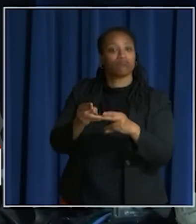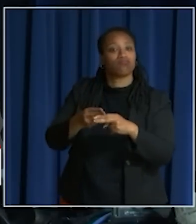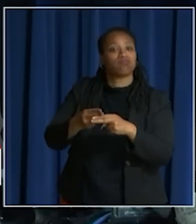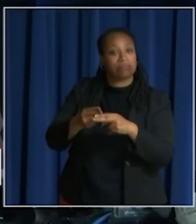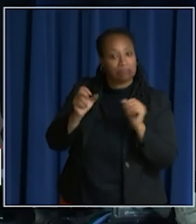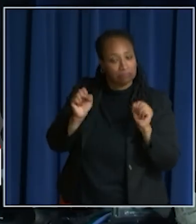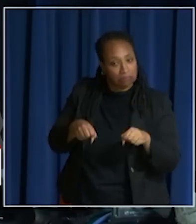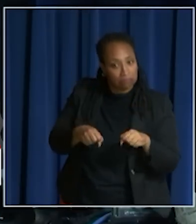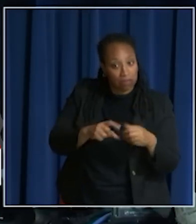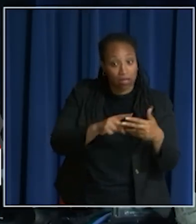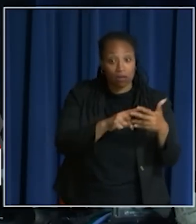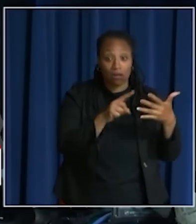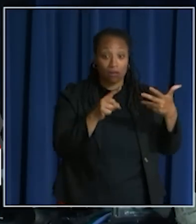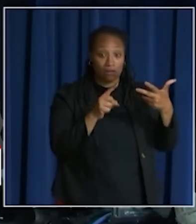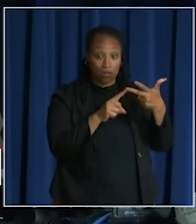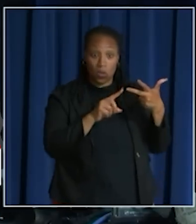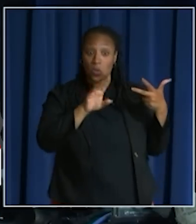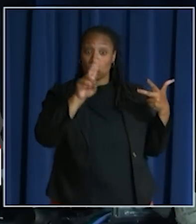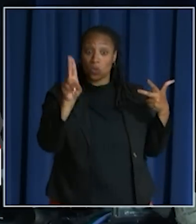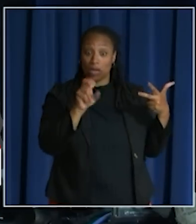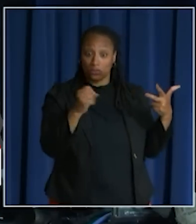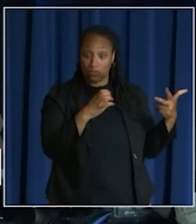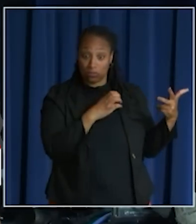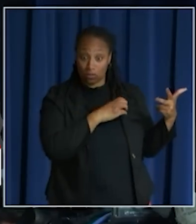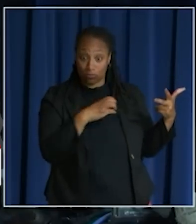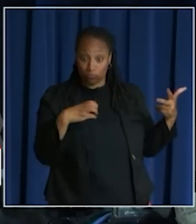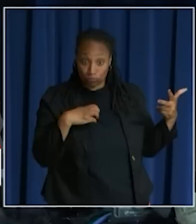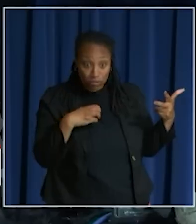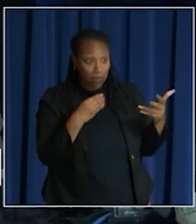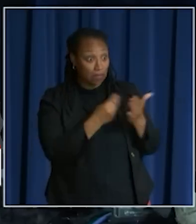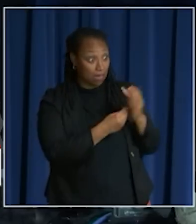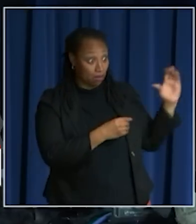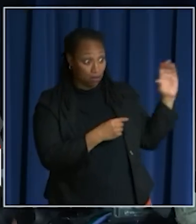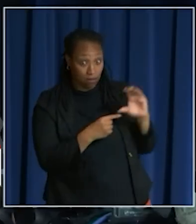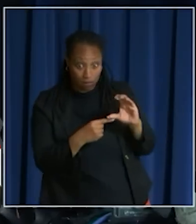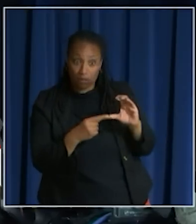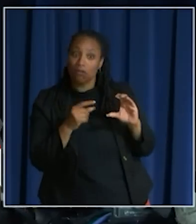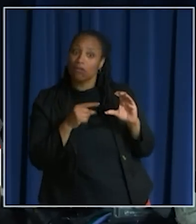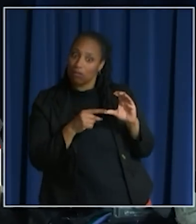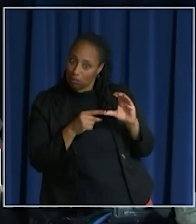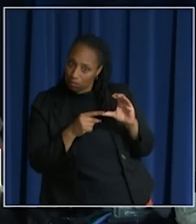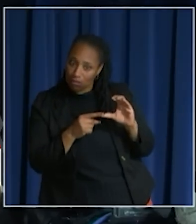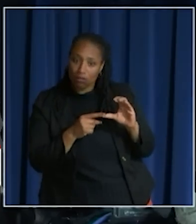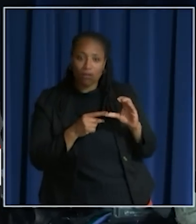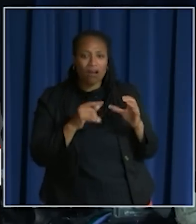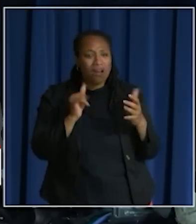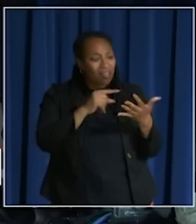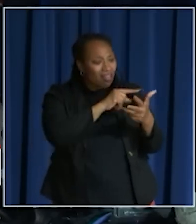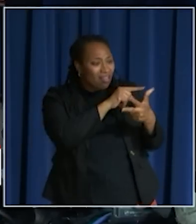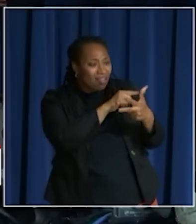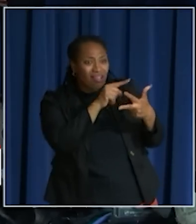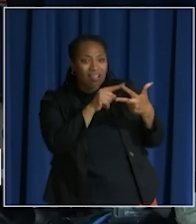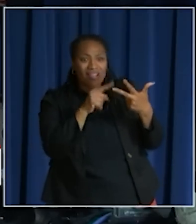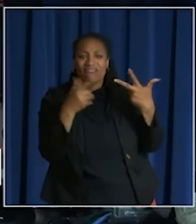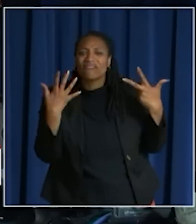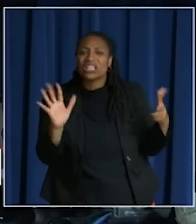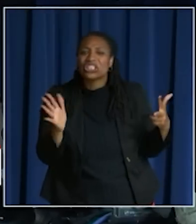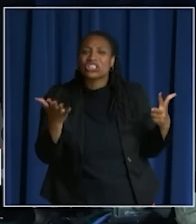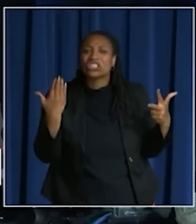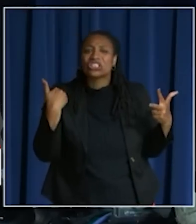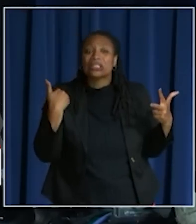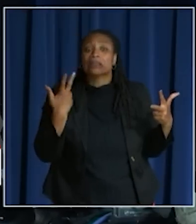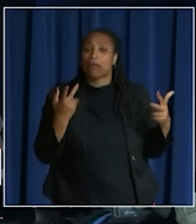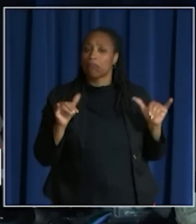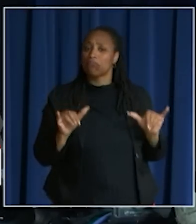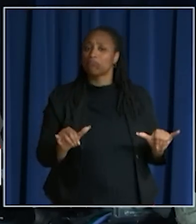additional funds. We've done all of those things. So there's nobody